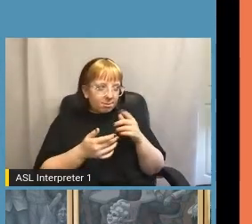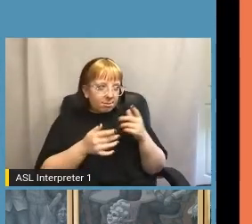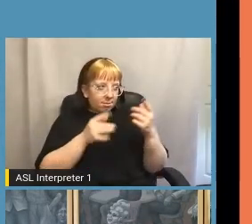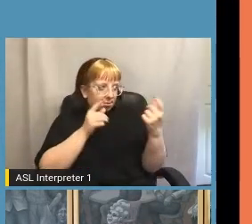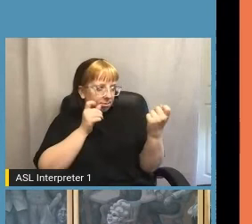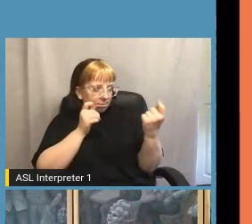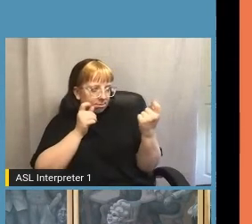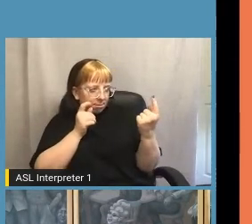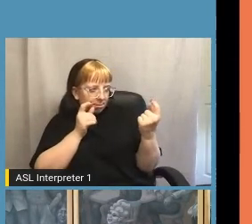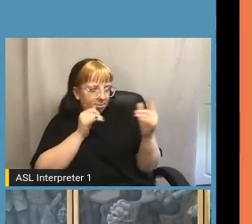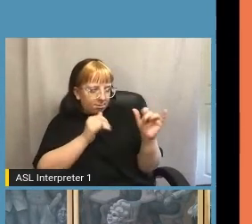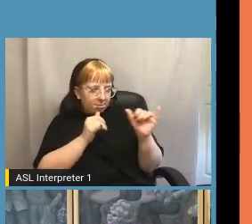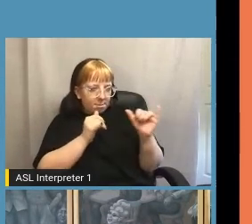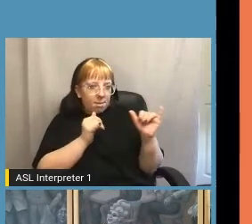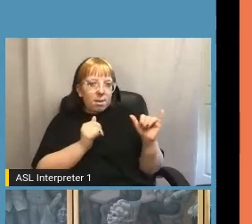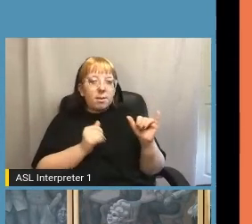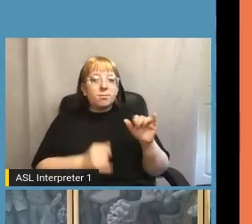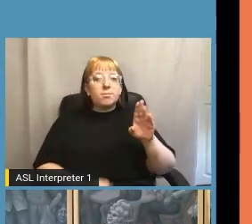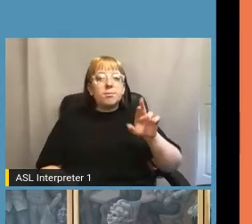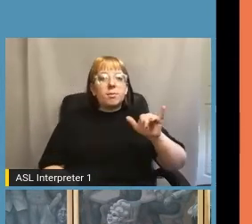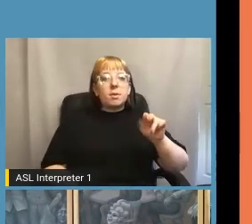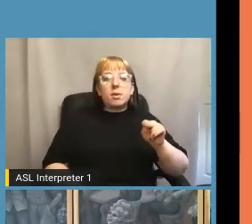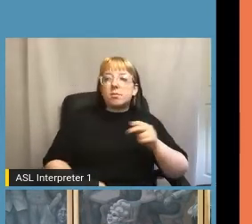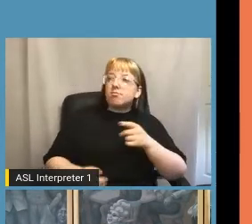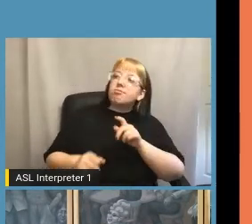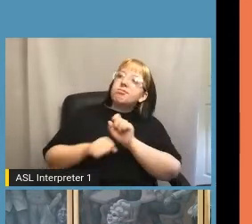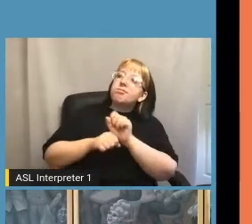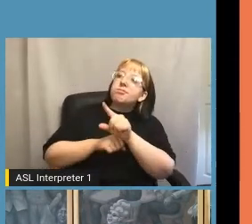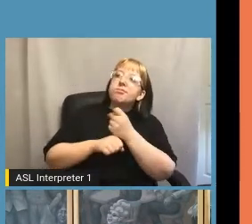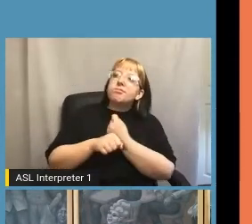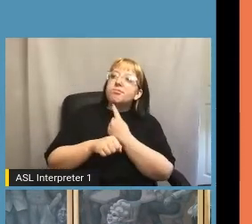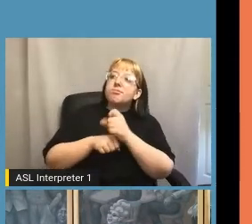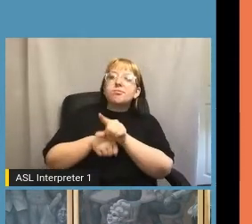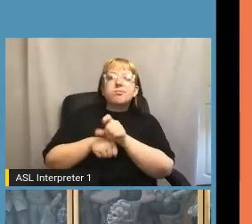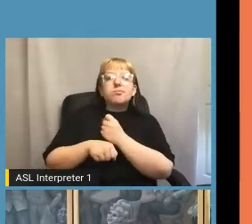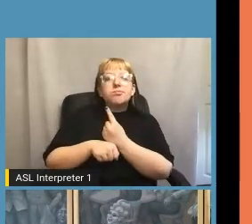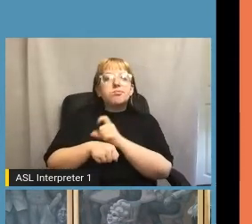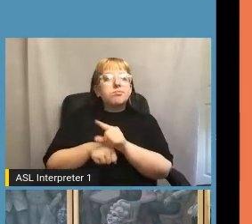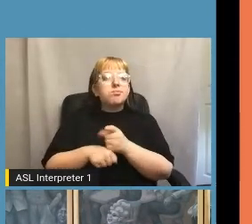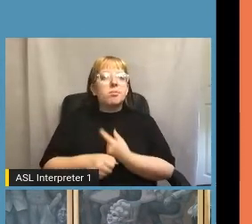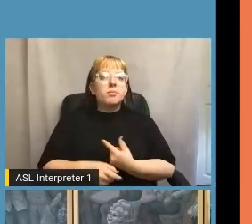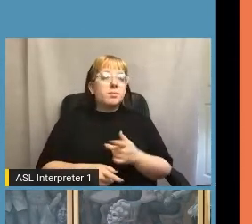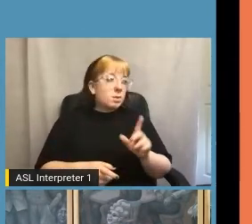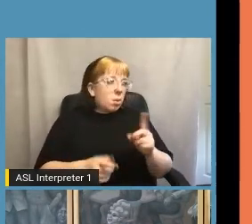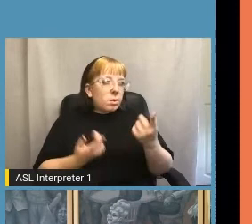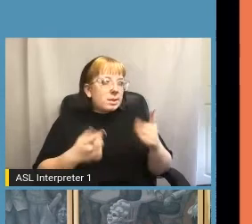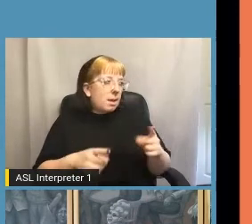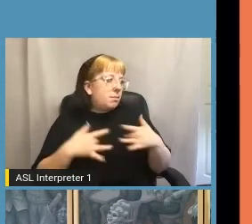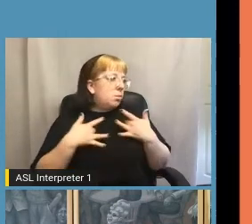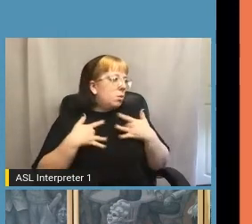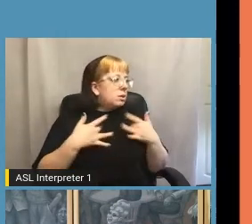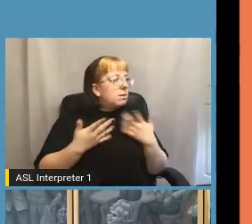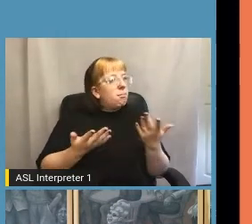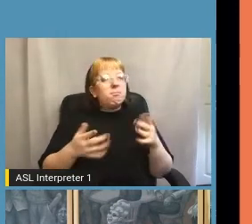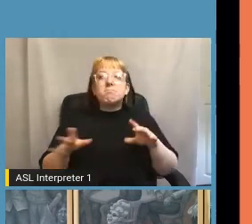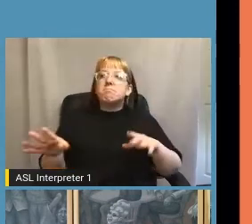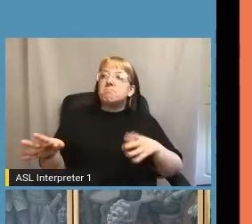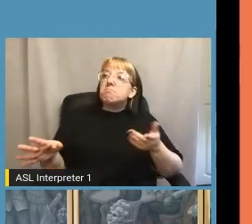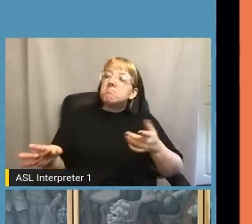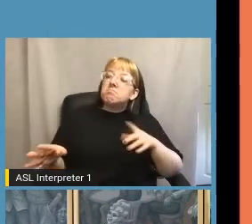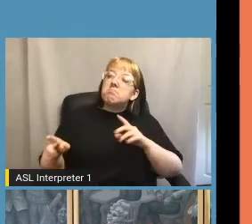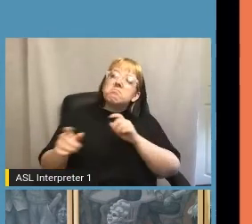talk quite a lot. We're always shooting an email saying, hey, let's check in about this. Where is this? What's next on this? And so on and so